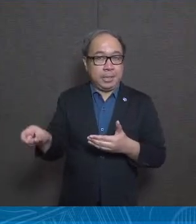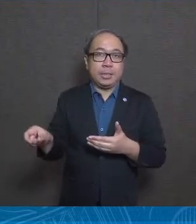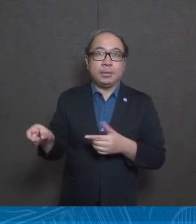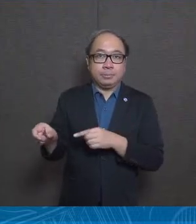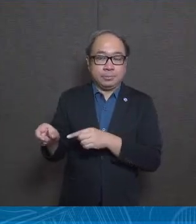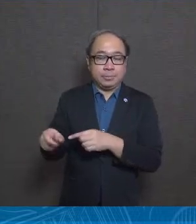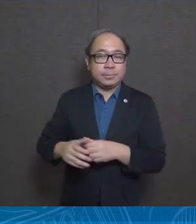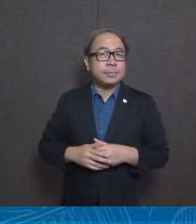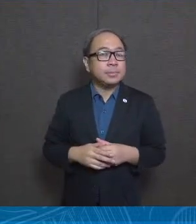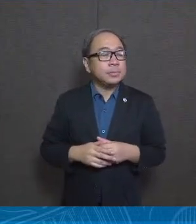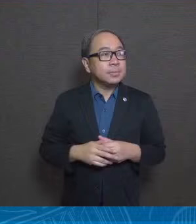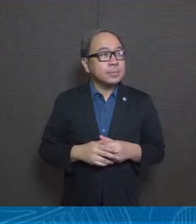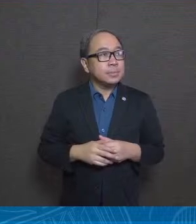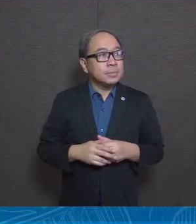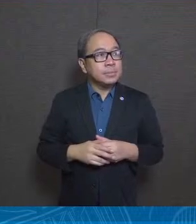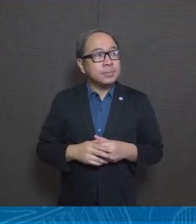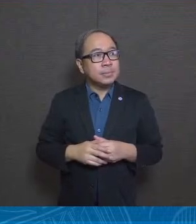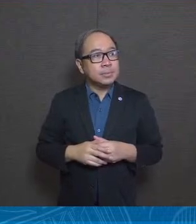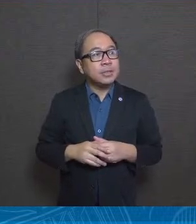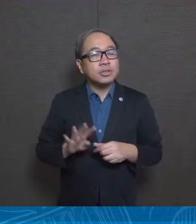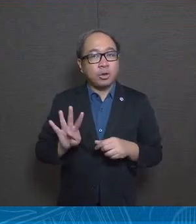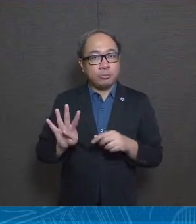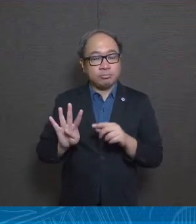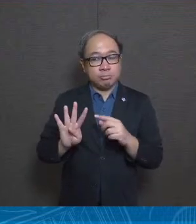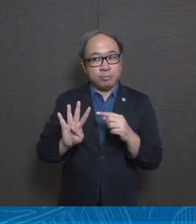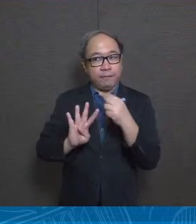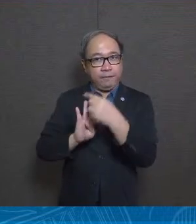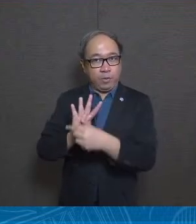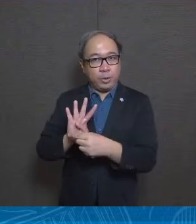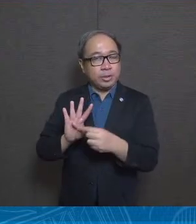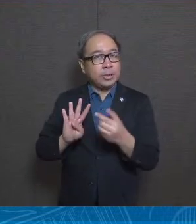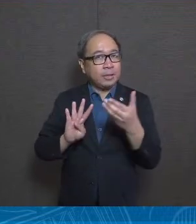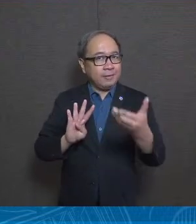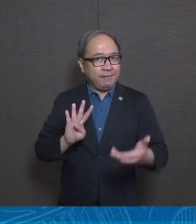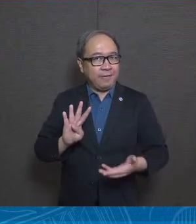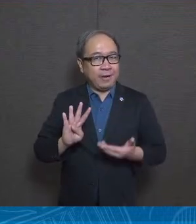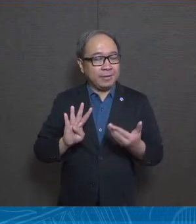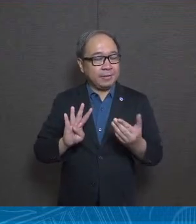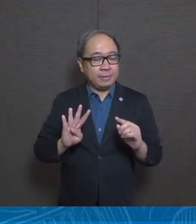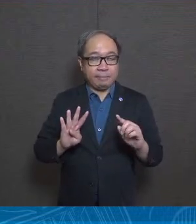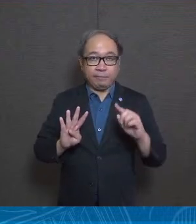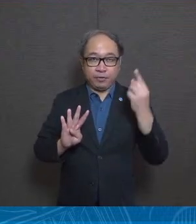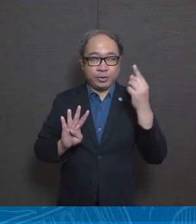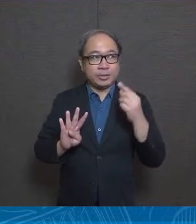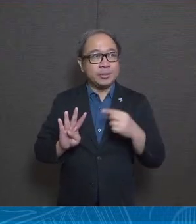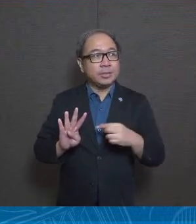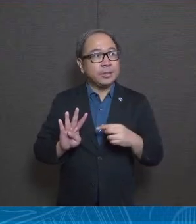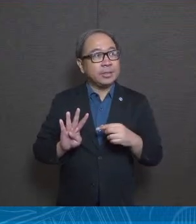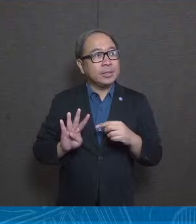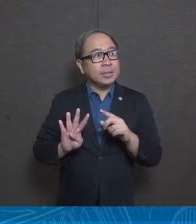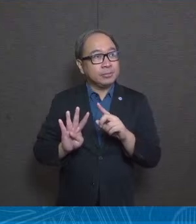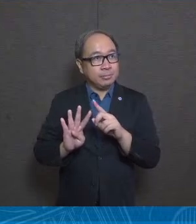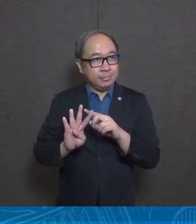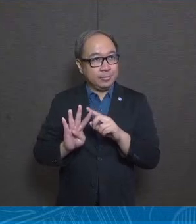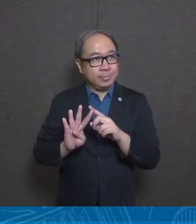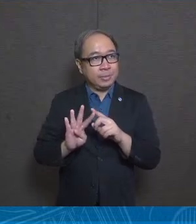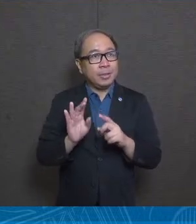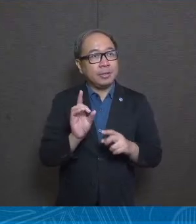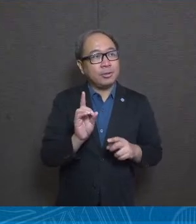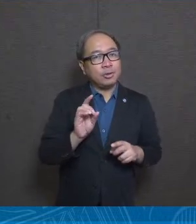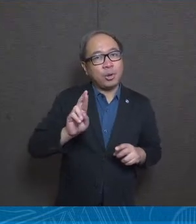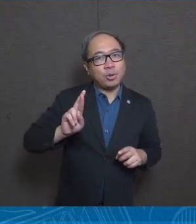and without delay, I would like to invite our first speaker, Dr. Faritai